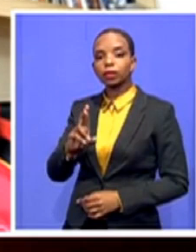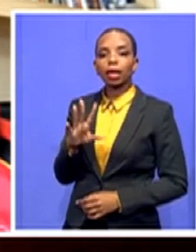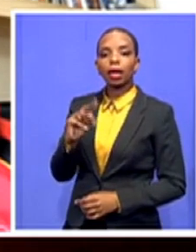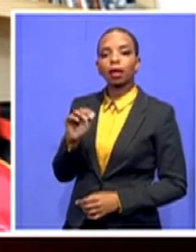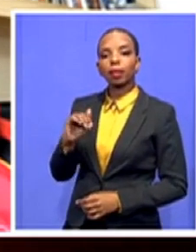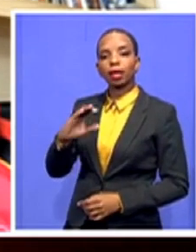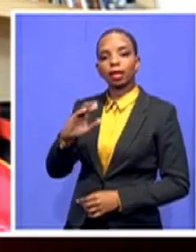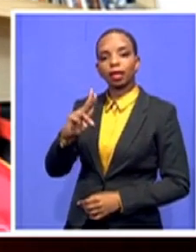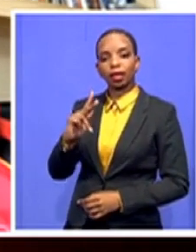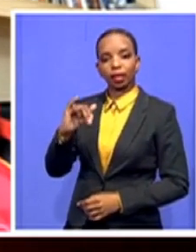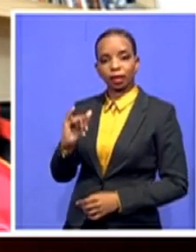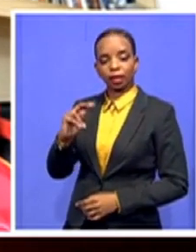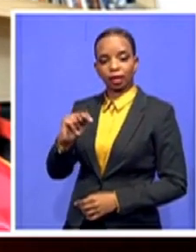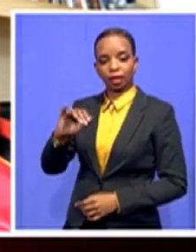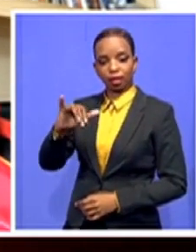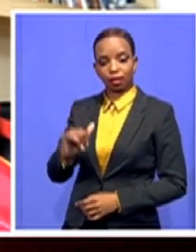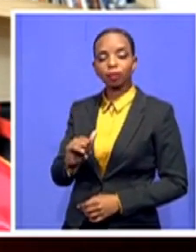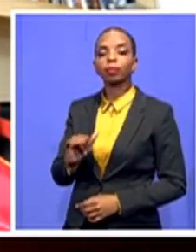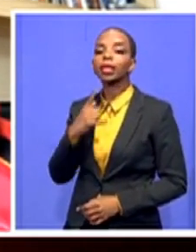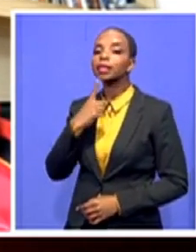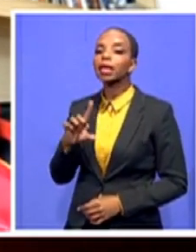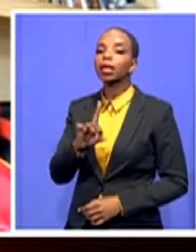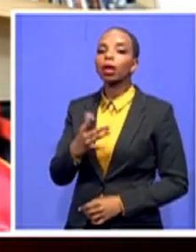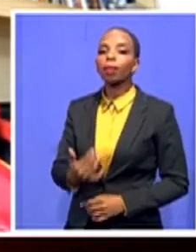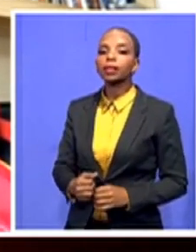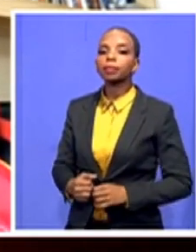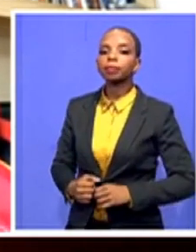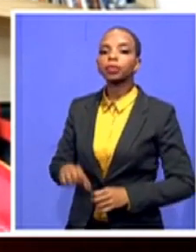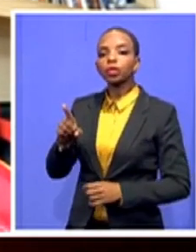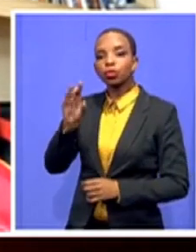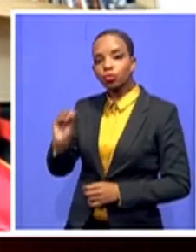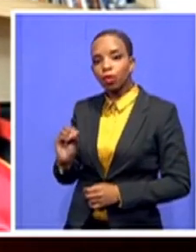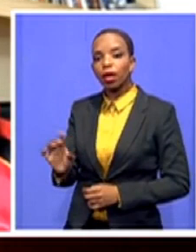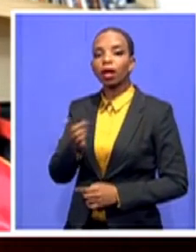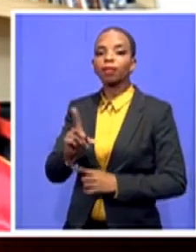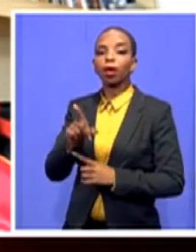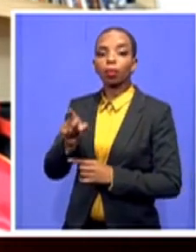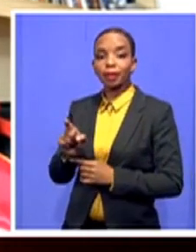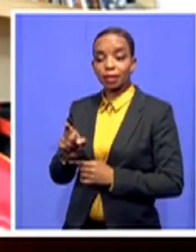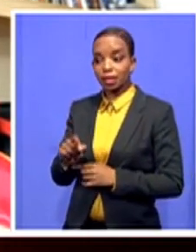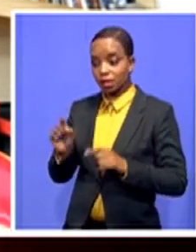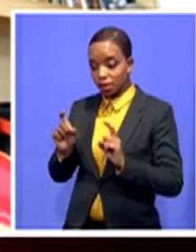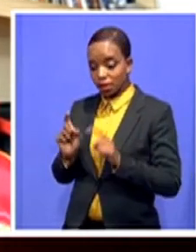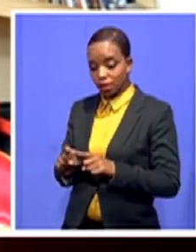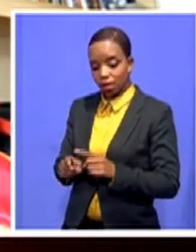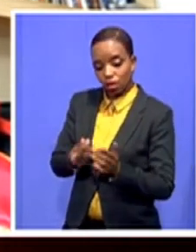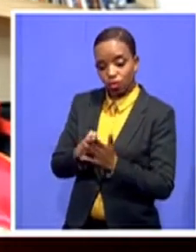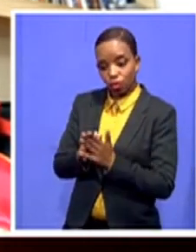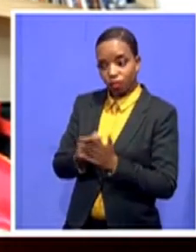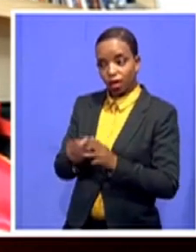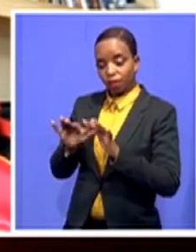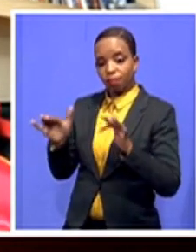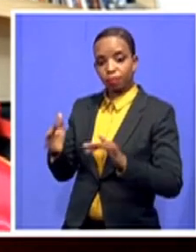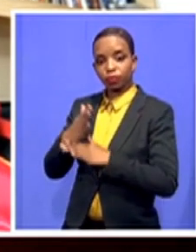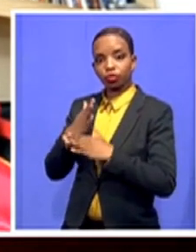here where you have the formal economy that is shedding jobs and an informal economy that is increasing jobs. And what that